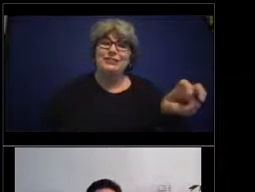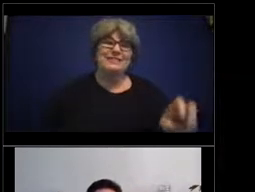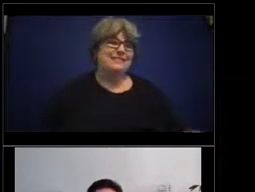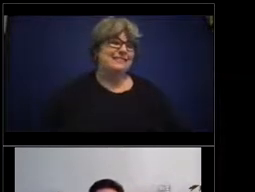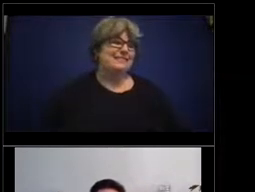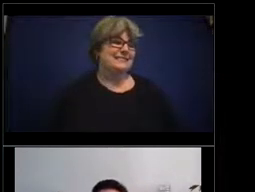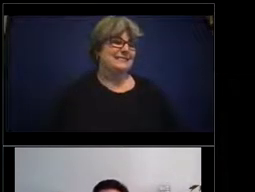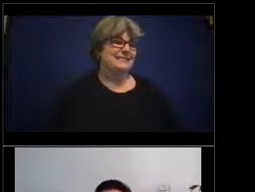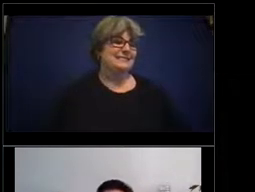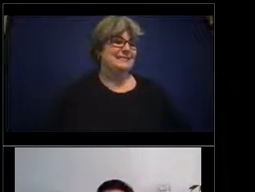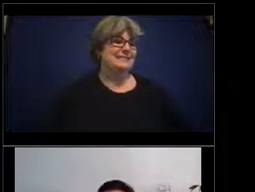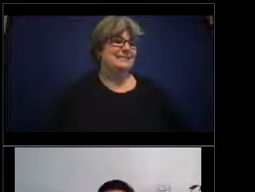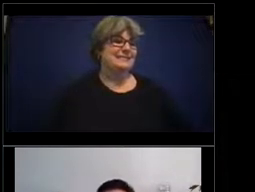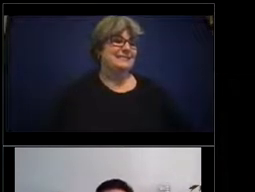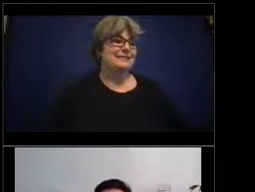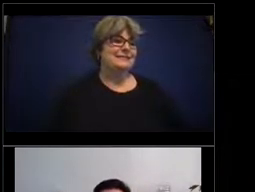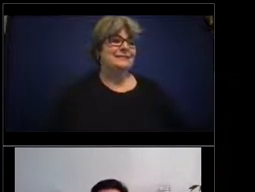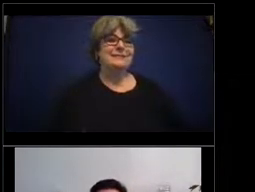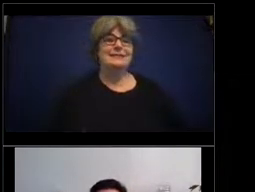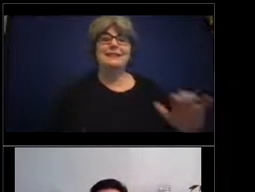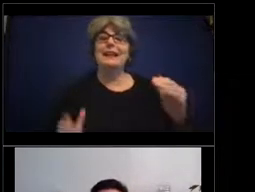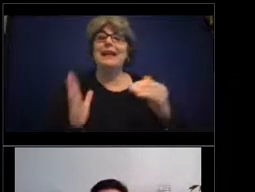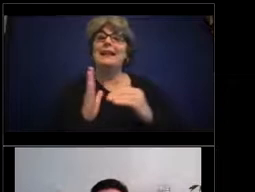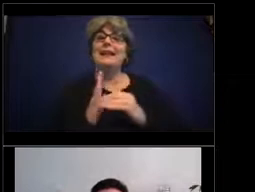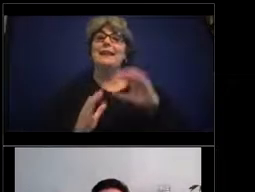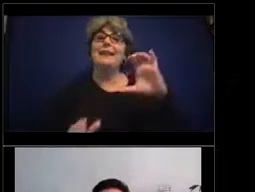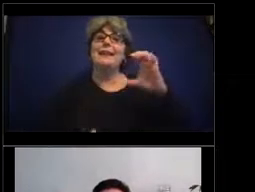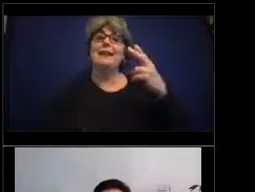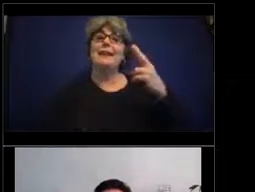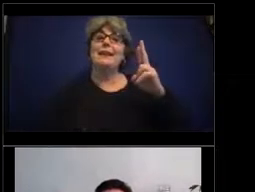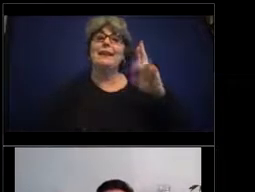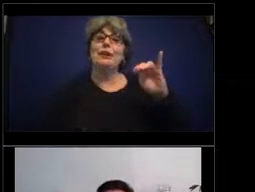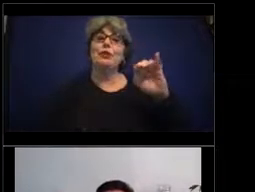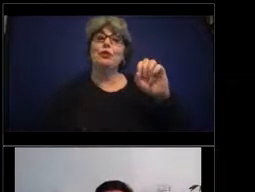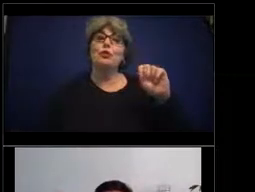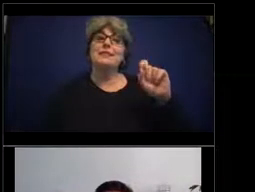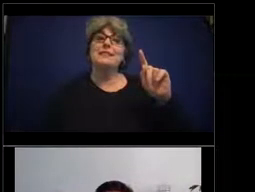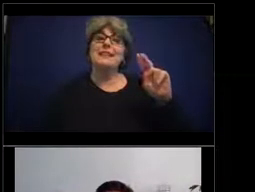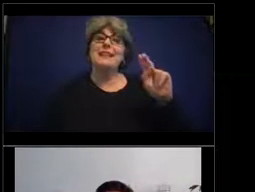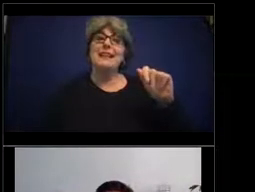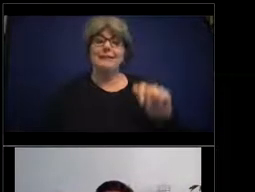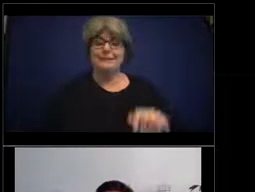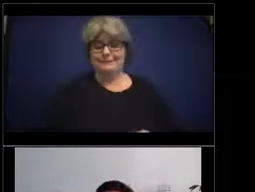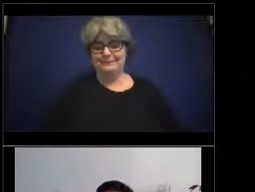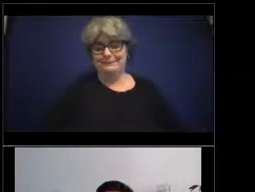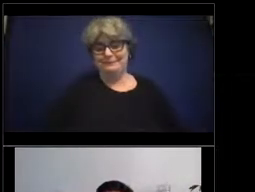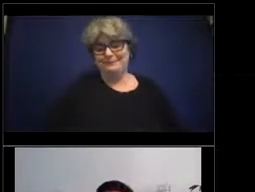we'll transition to Christina once again, and she'll describe the next image.